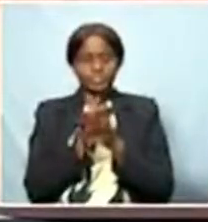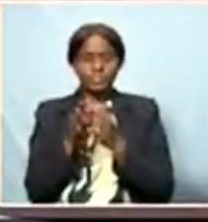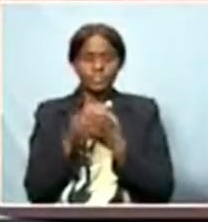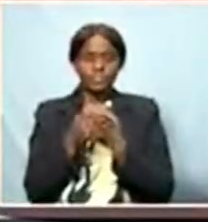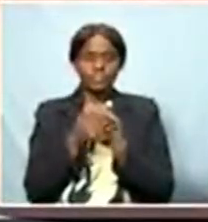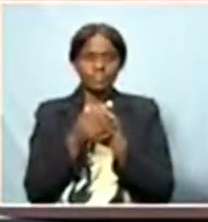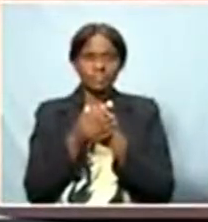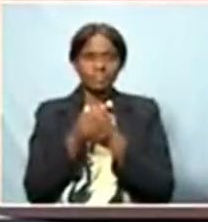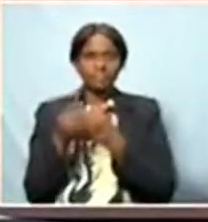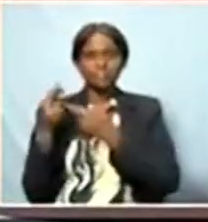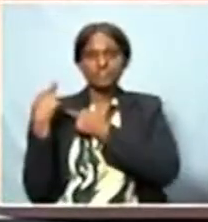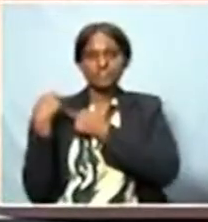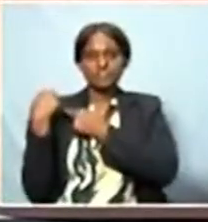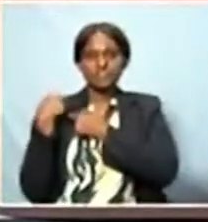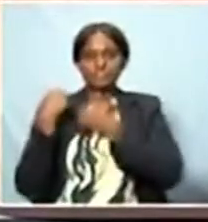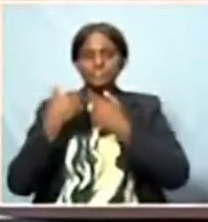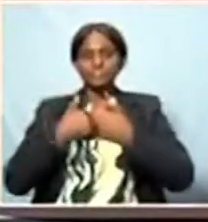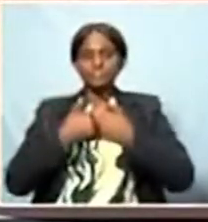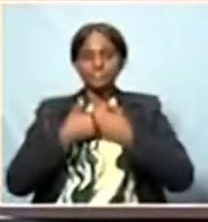tasks,